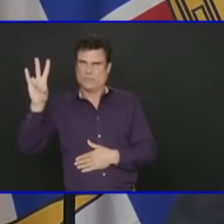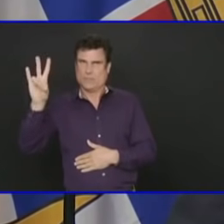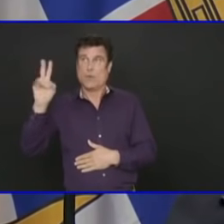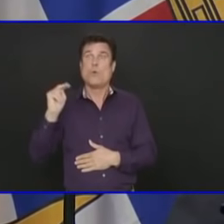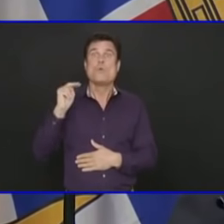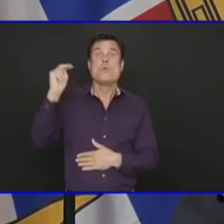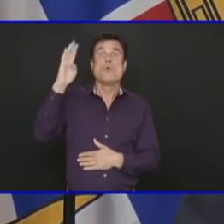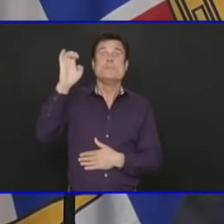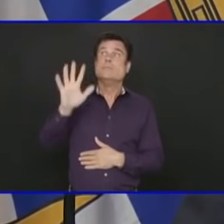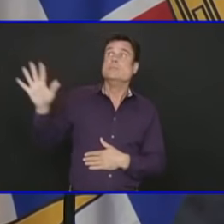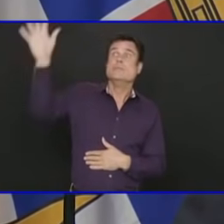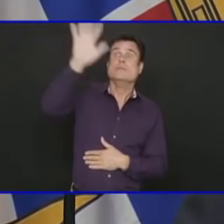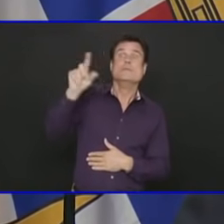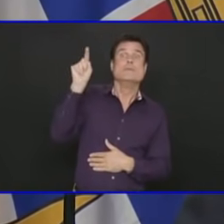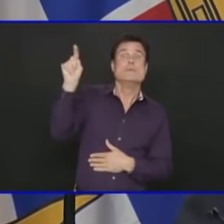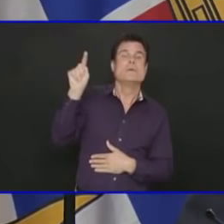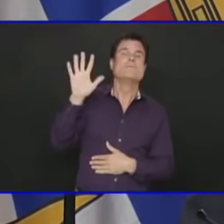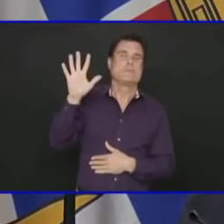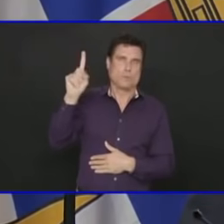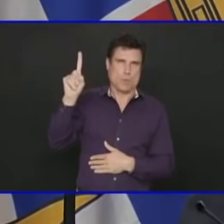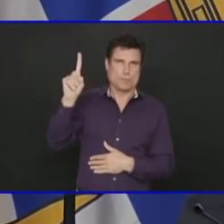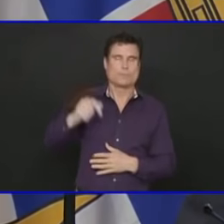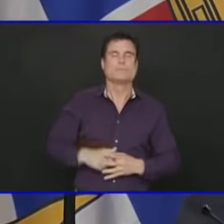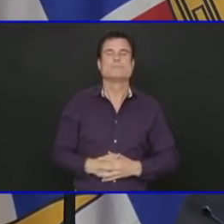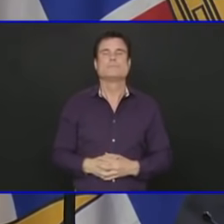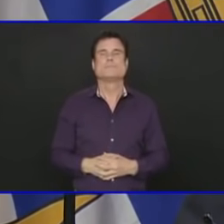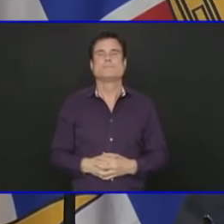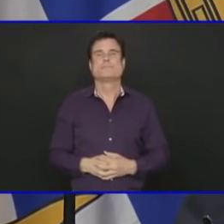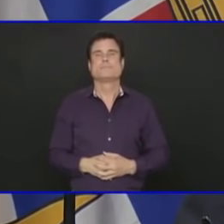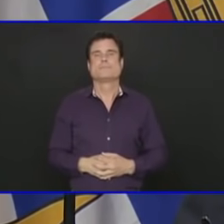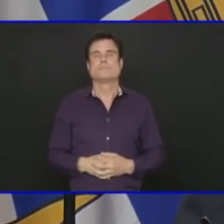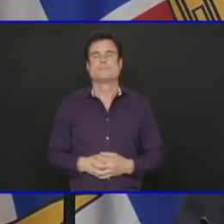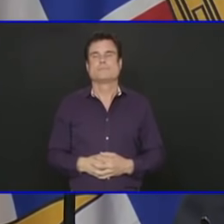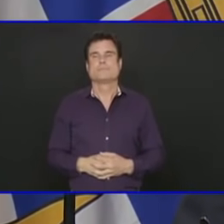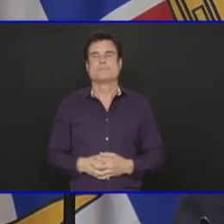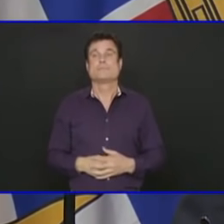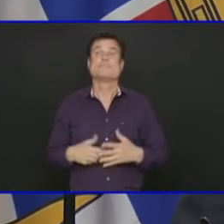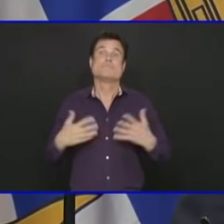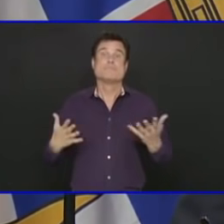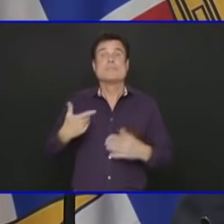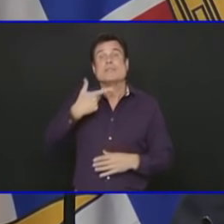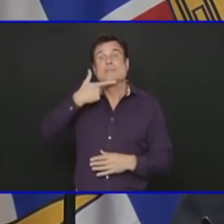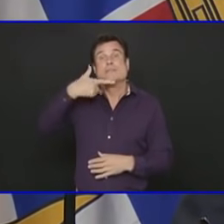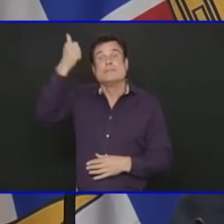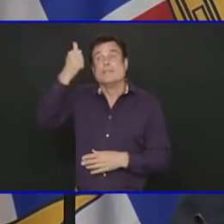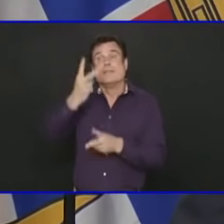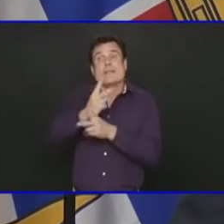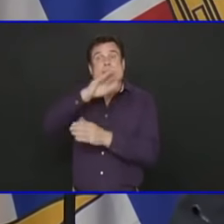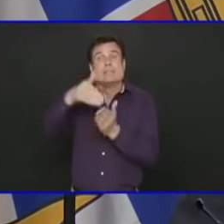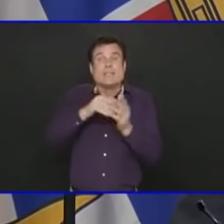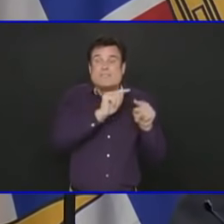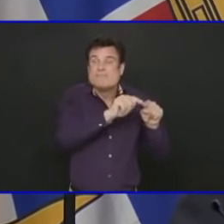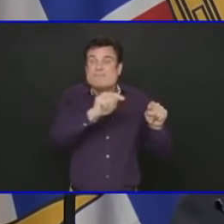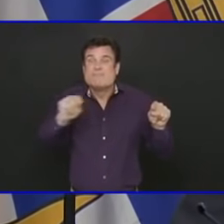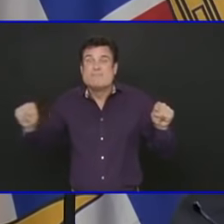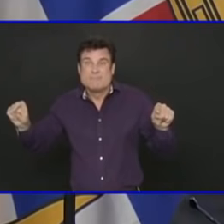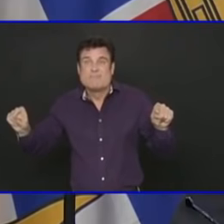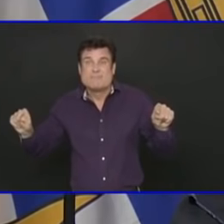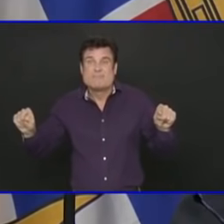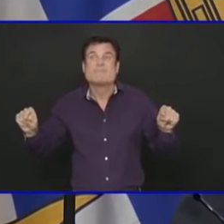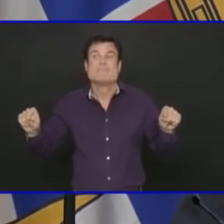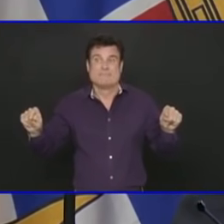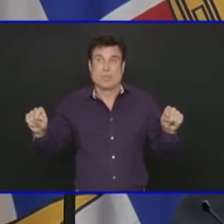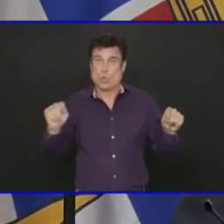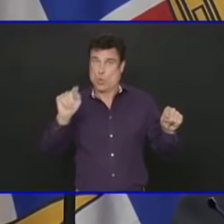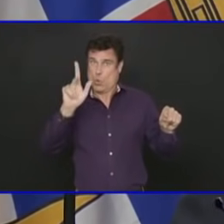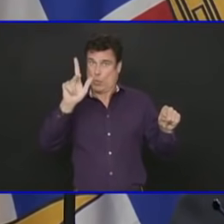active outbreaks in long-term care, assisted living, and a couple of acute care units. There are no new outbreaks in